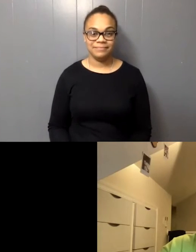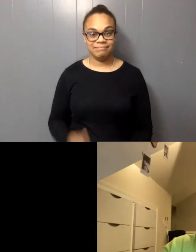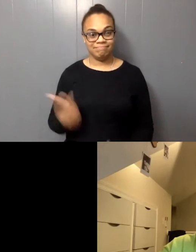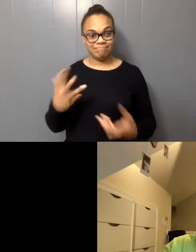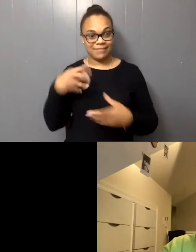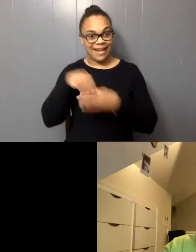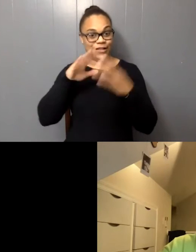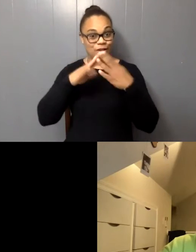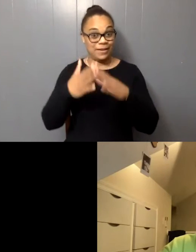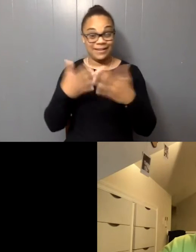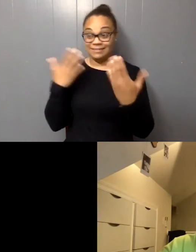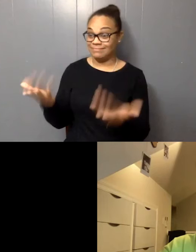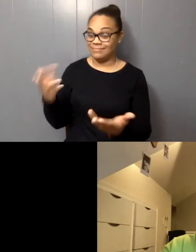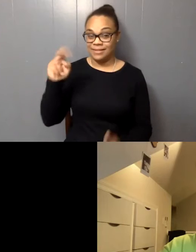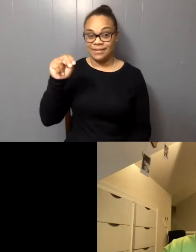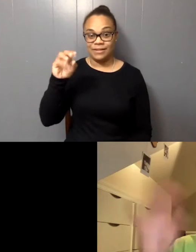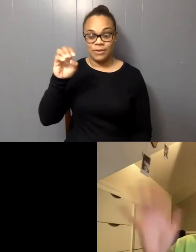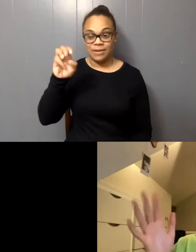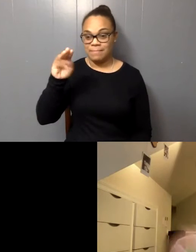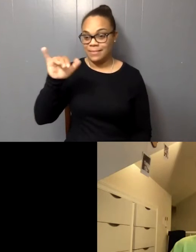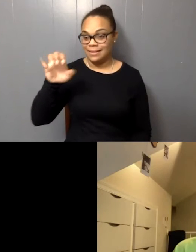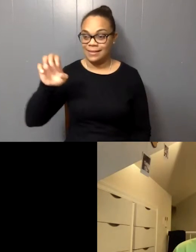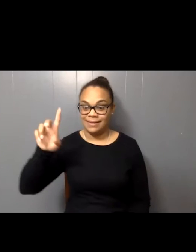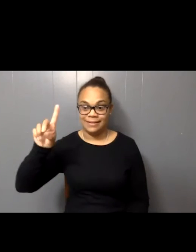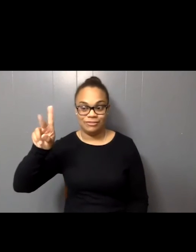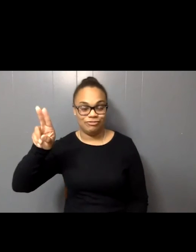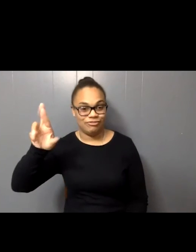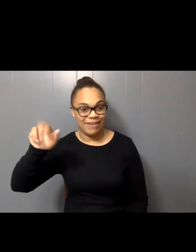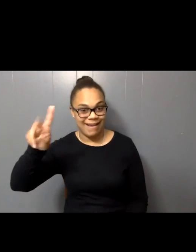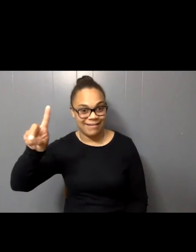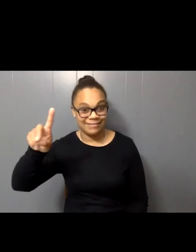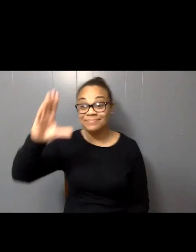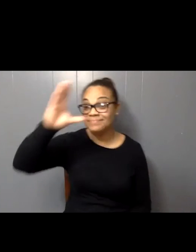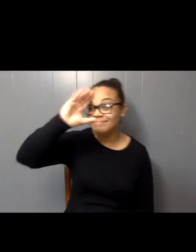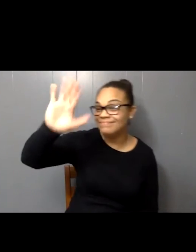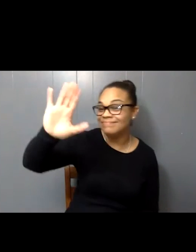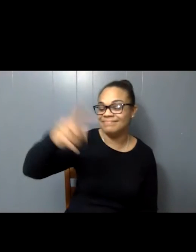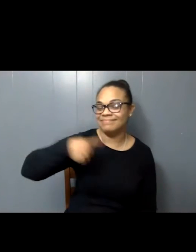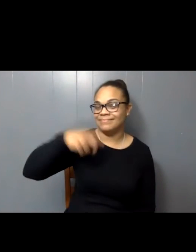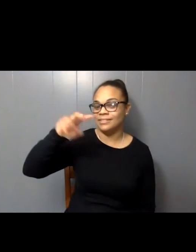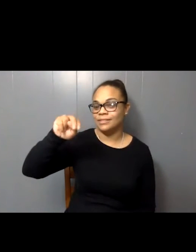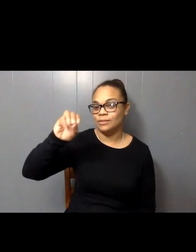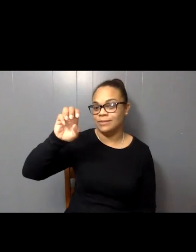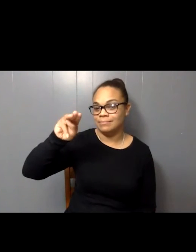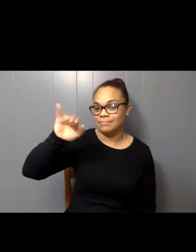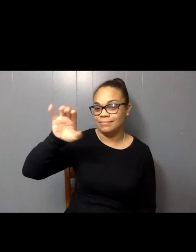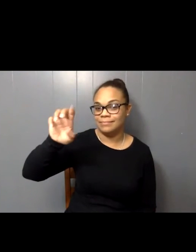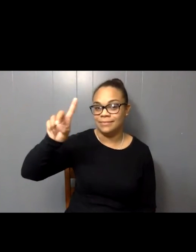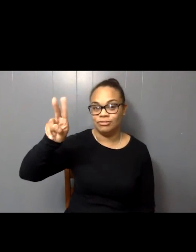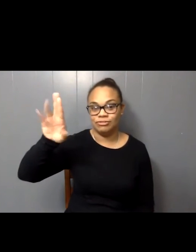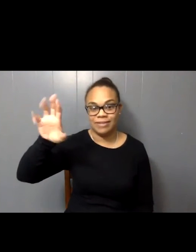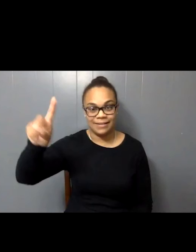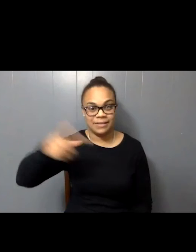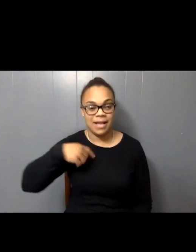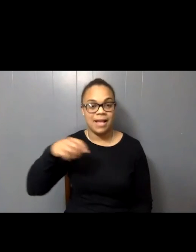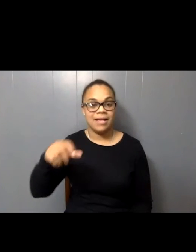So here's Noemi Durand. Hi, everyone. I'm Noemi Durand. I'm a sophomore at Basis DC,